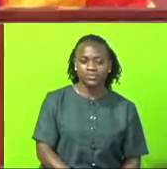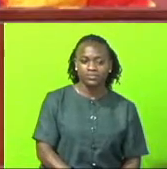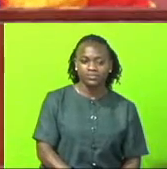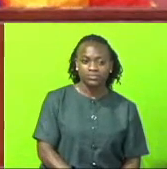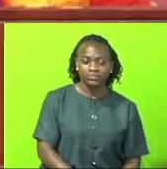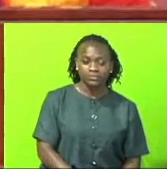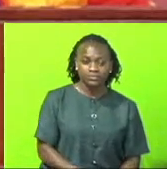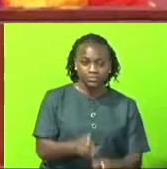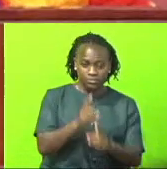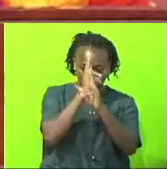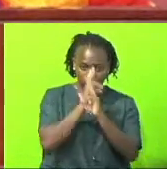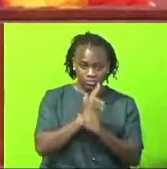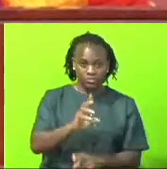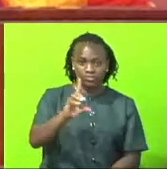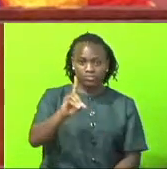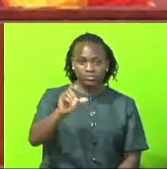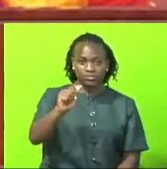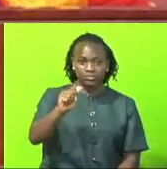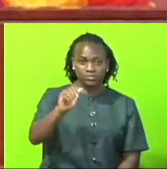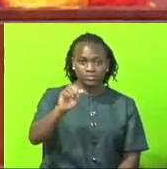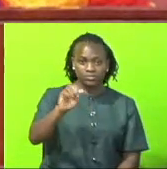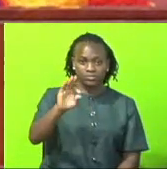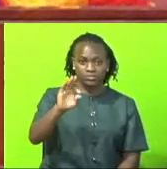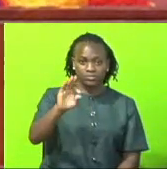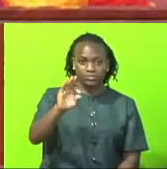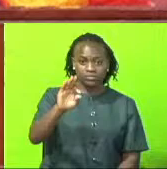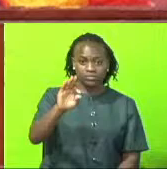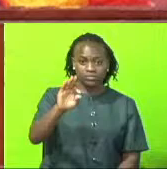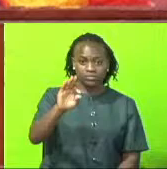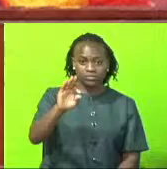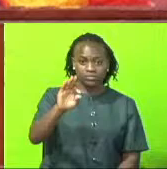Honorable Dafiamapo.